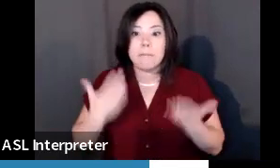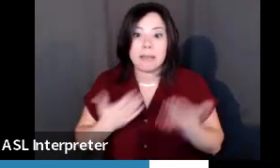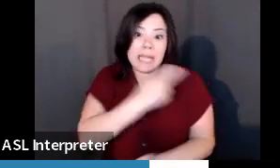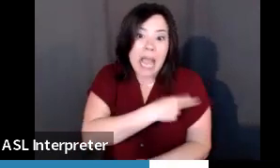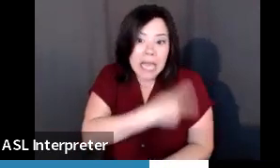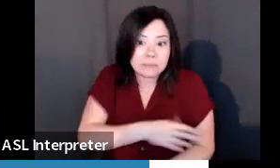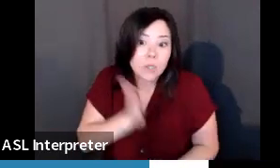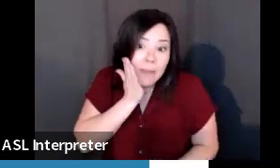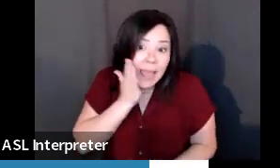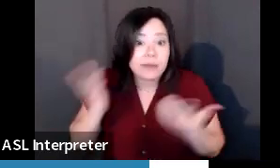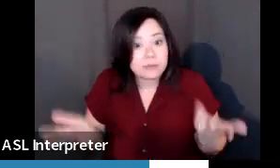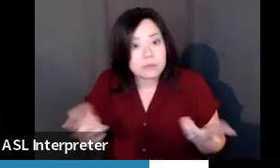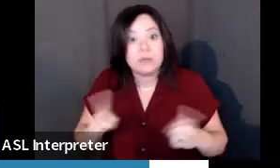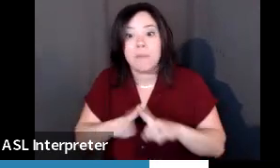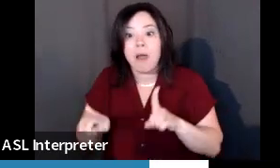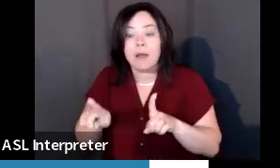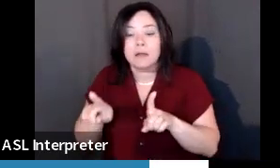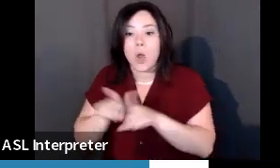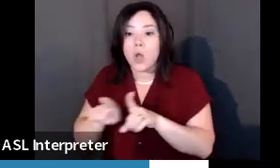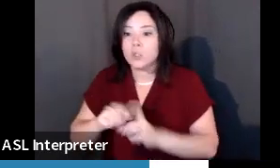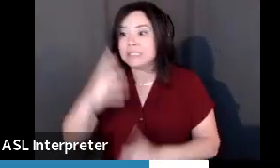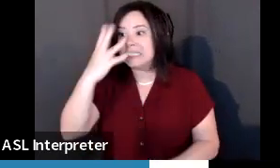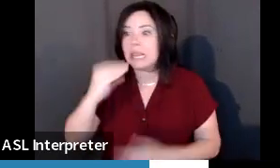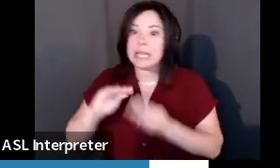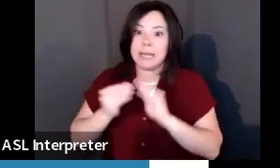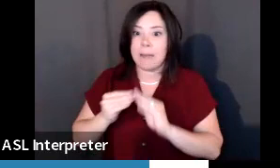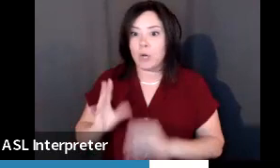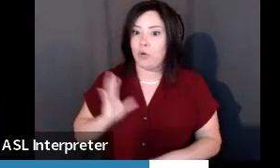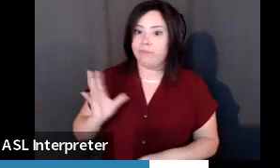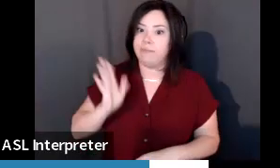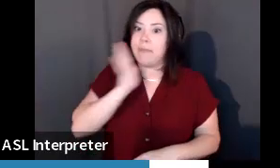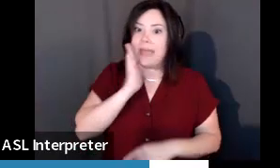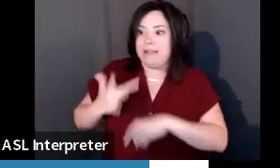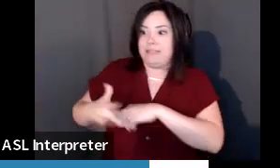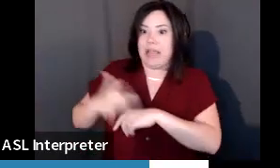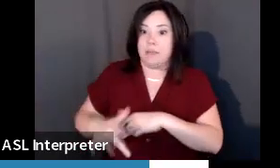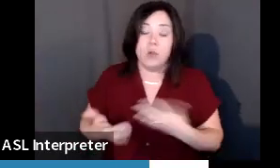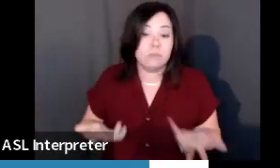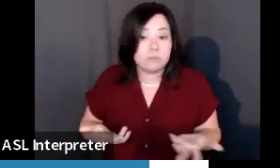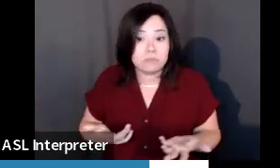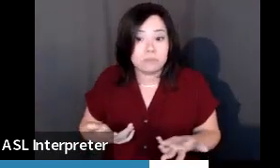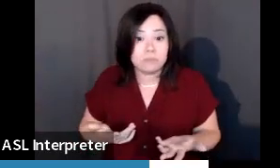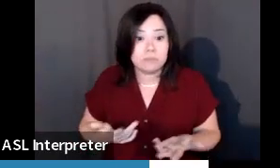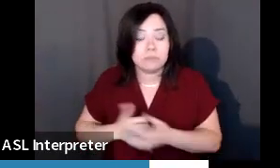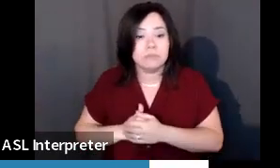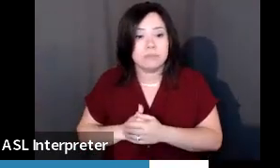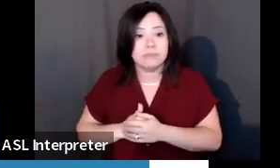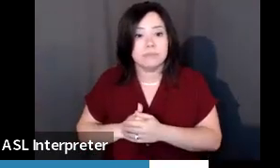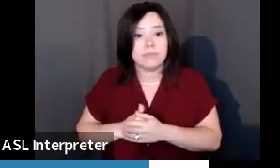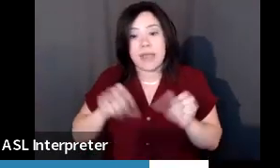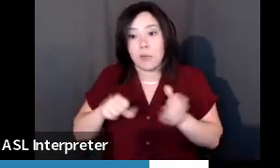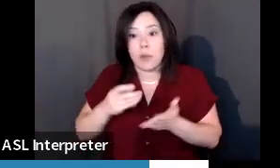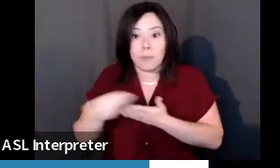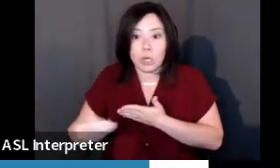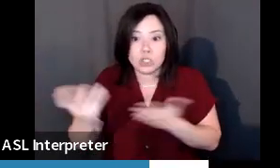bed, but maybe it's also a sleep number bed that is available on the market that someone could